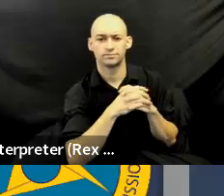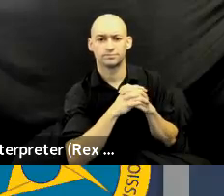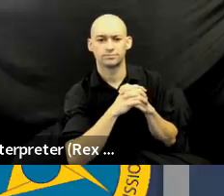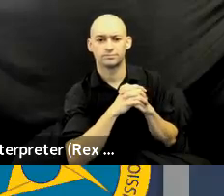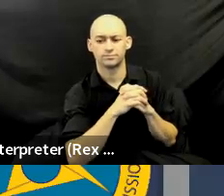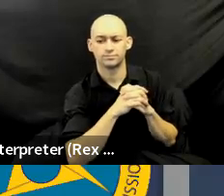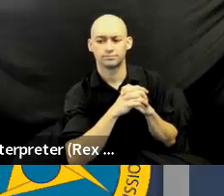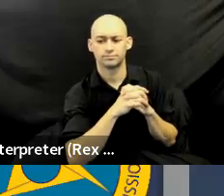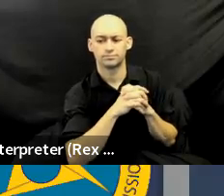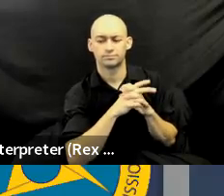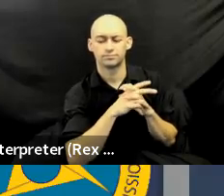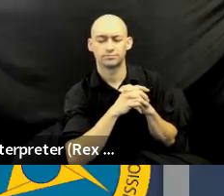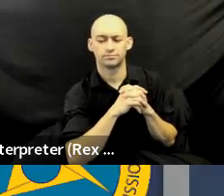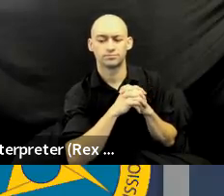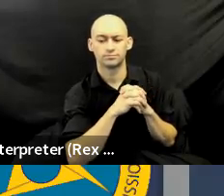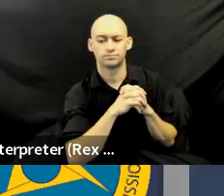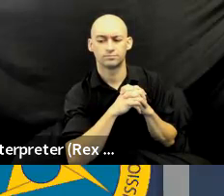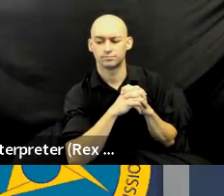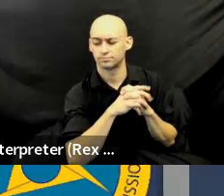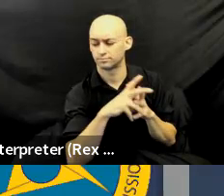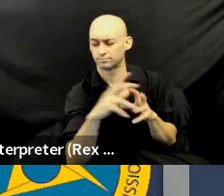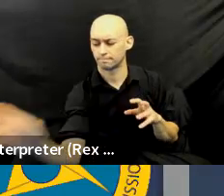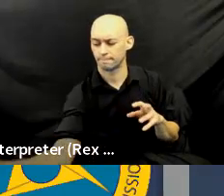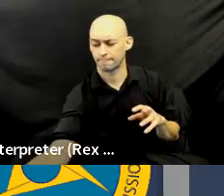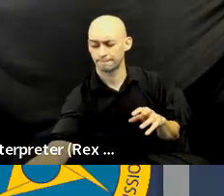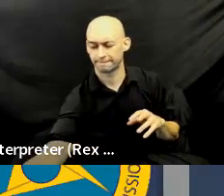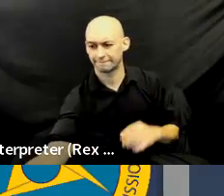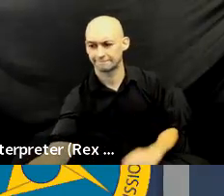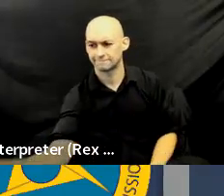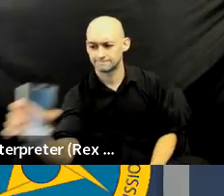Raquel Pacheco, you're free to unmute yourself and make your comment at this time.